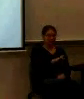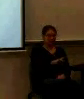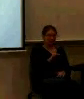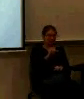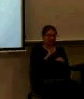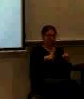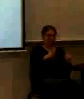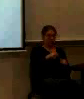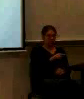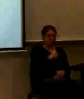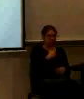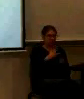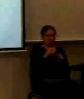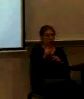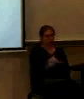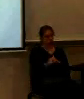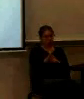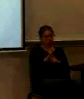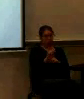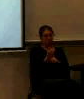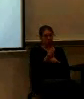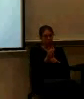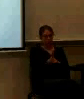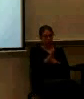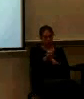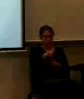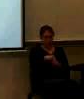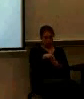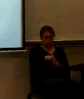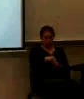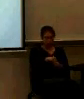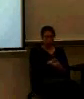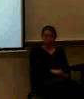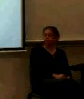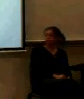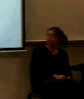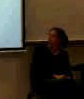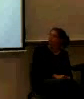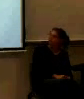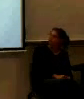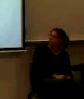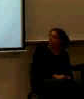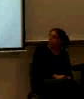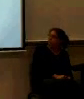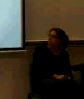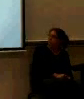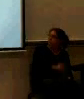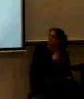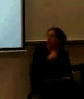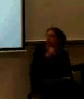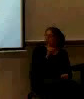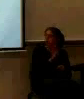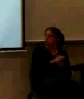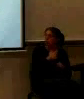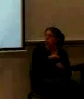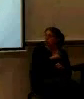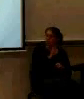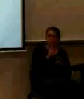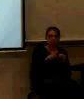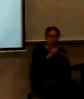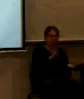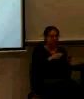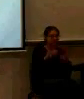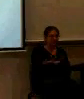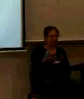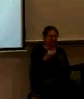that have very low bicarbonate concentrations. So I promised we'd talk about death and